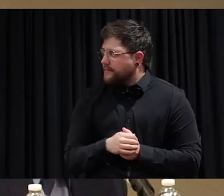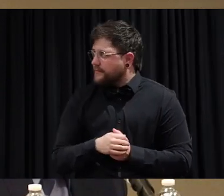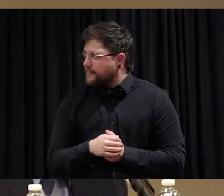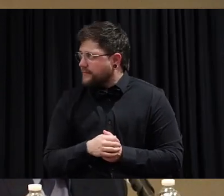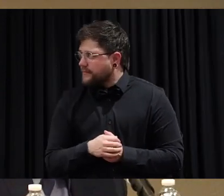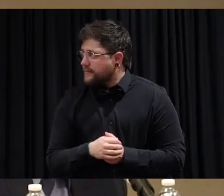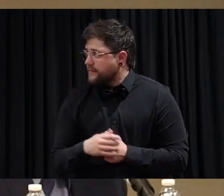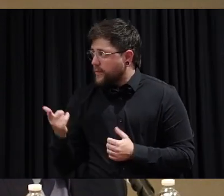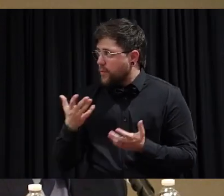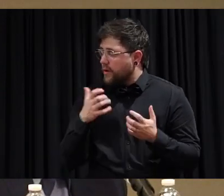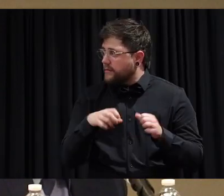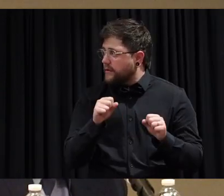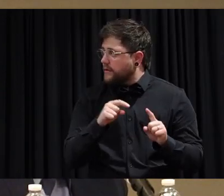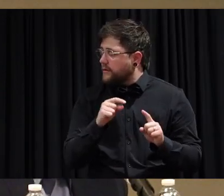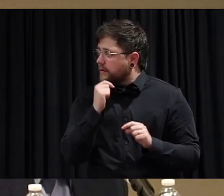Mike, do you want to take this one? Yeah.